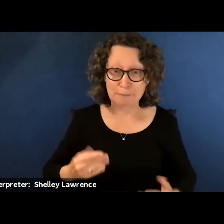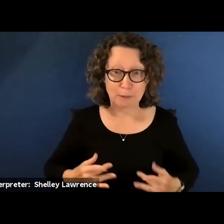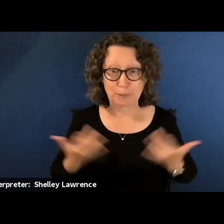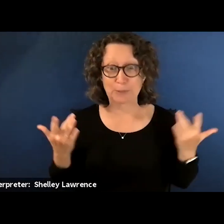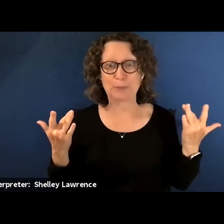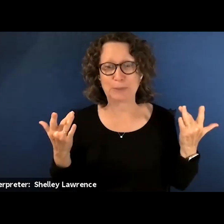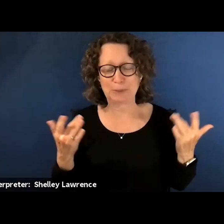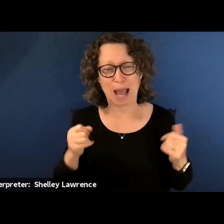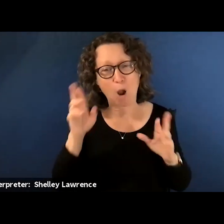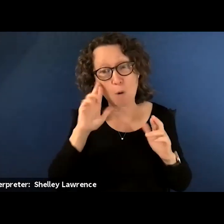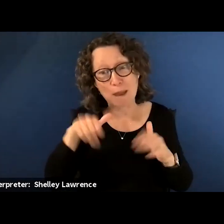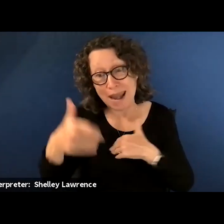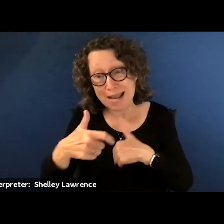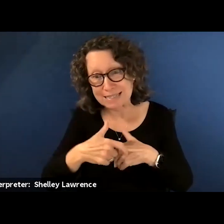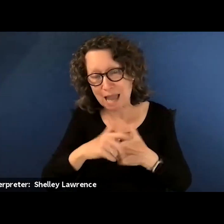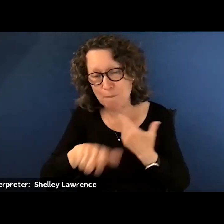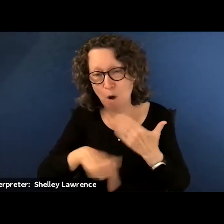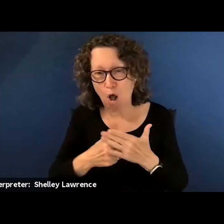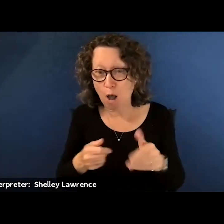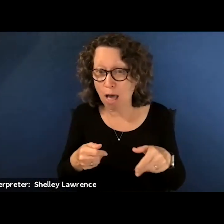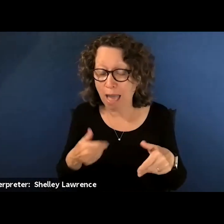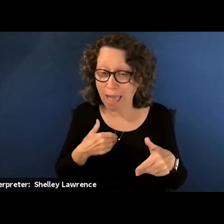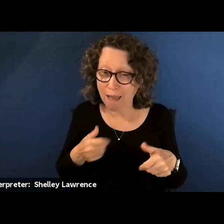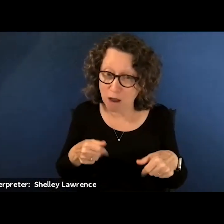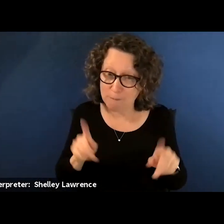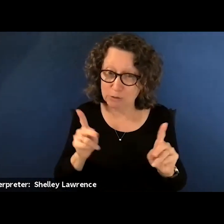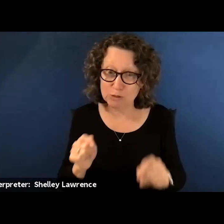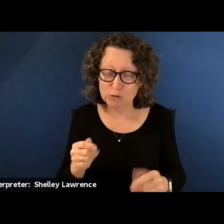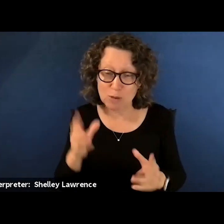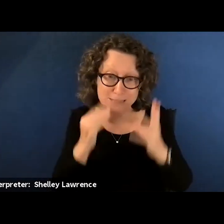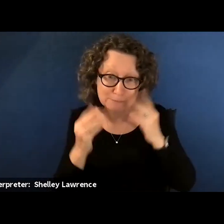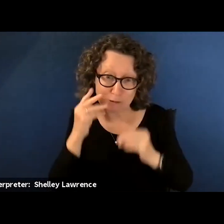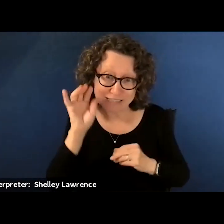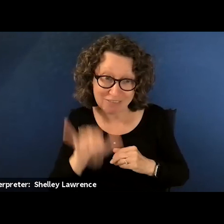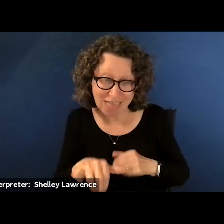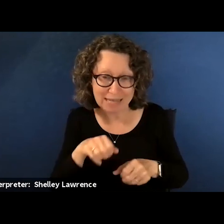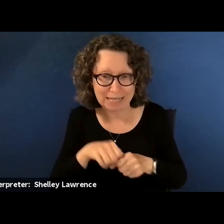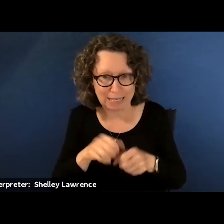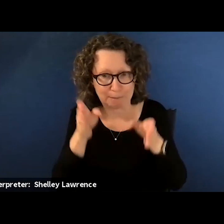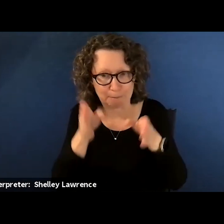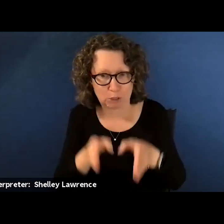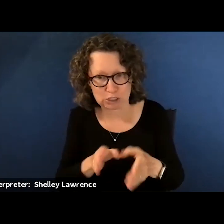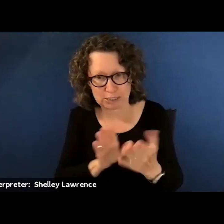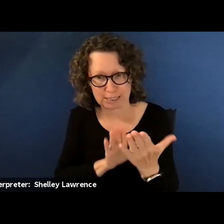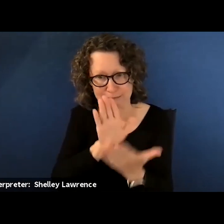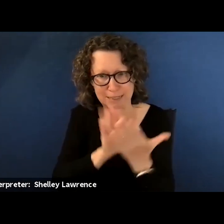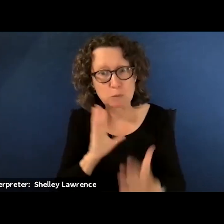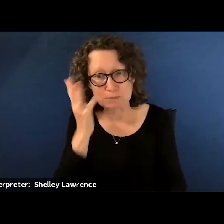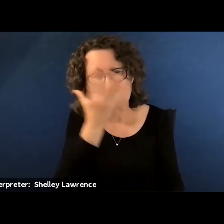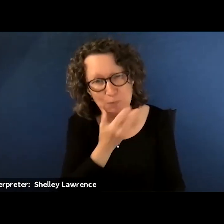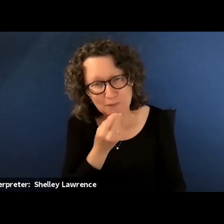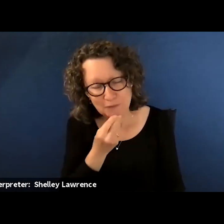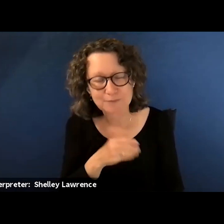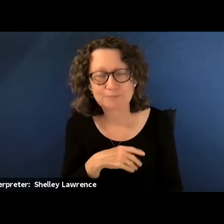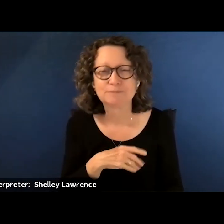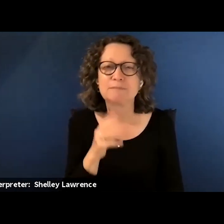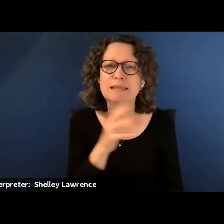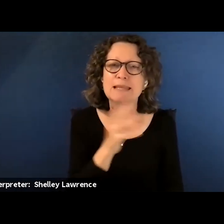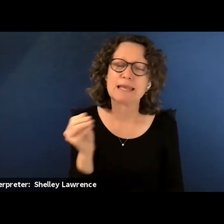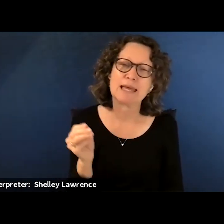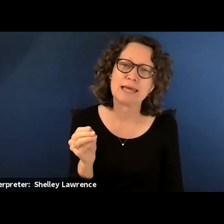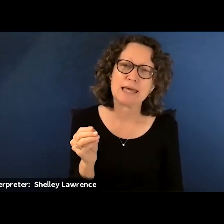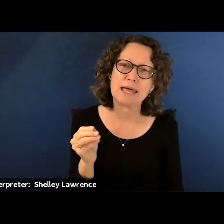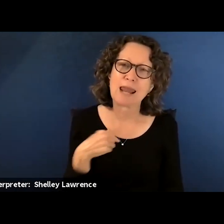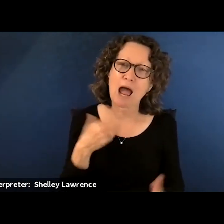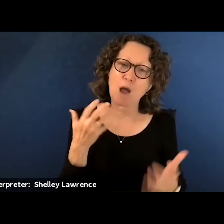I hope that next time we'll all be privileged to experience that in person. It was beautiful. And